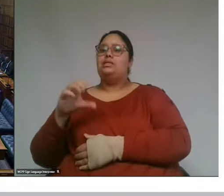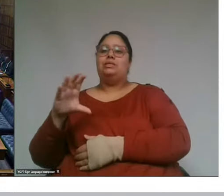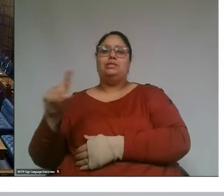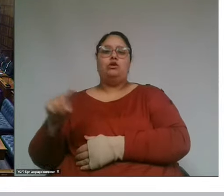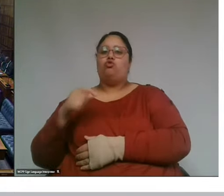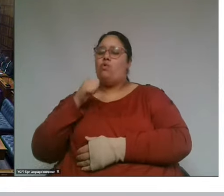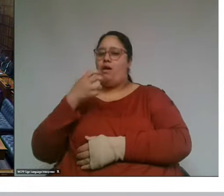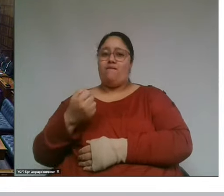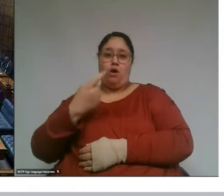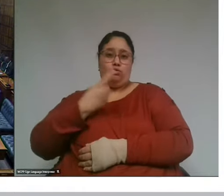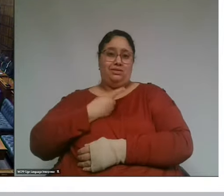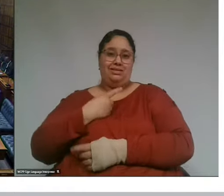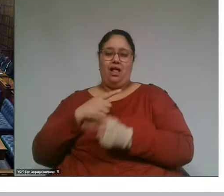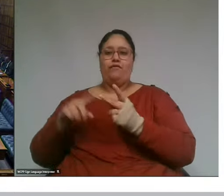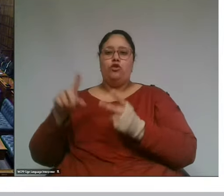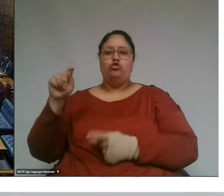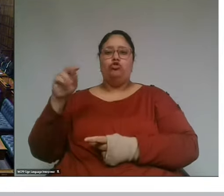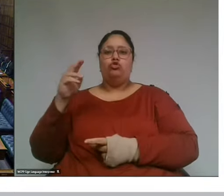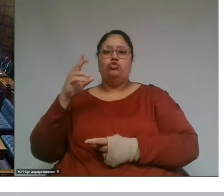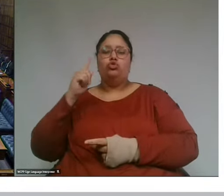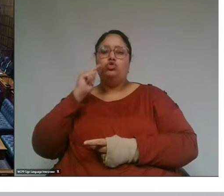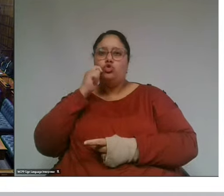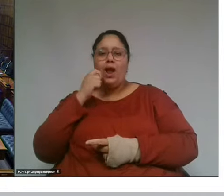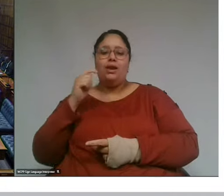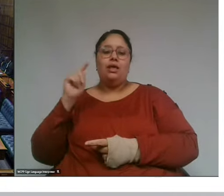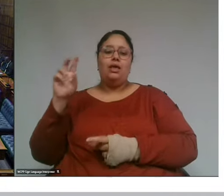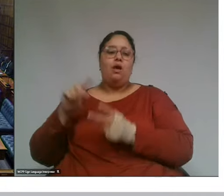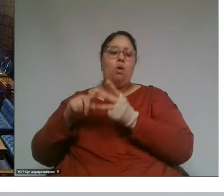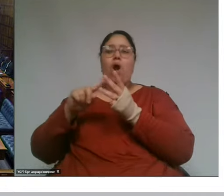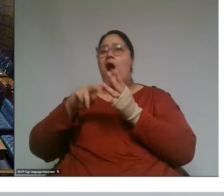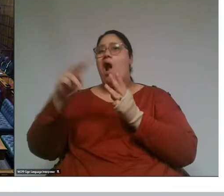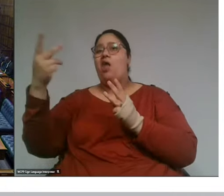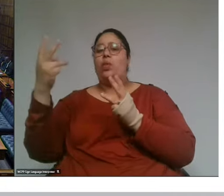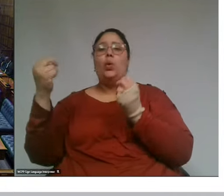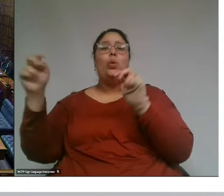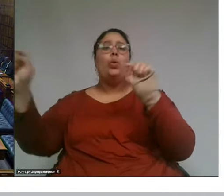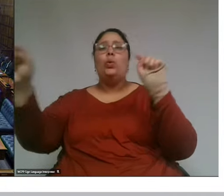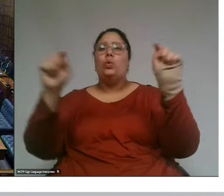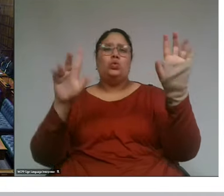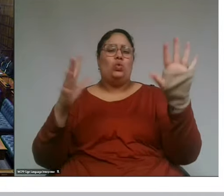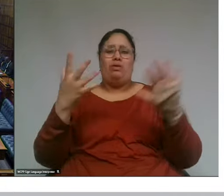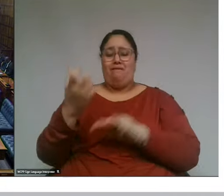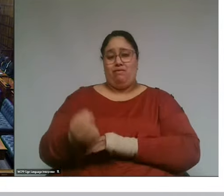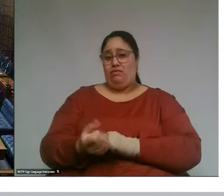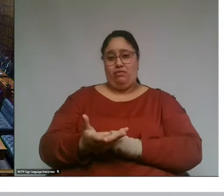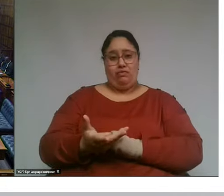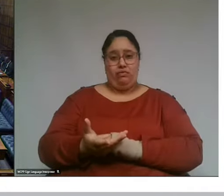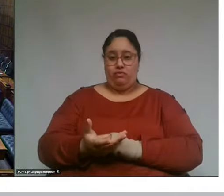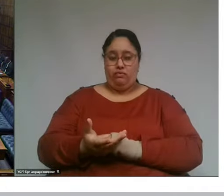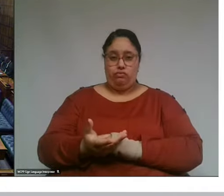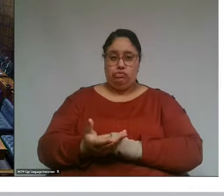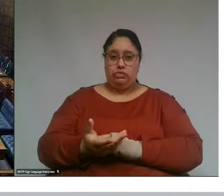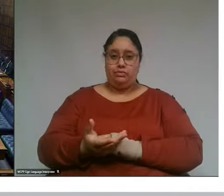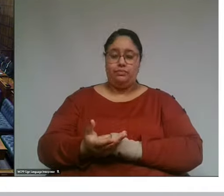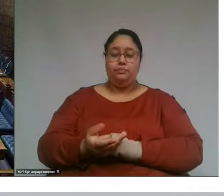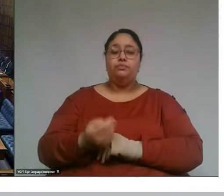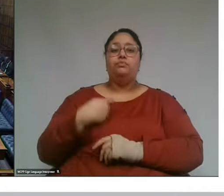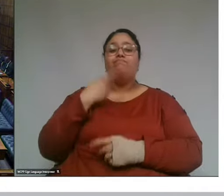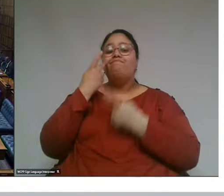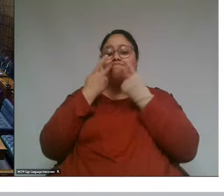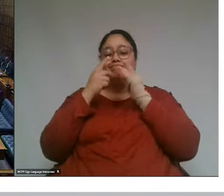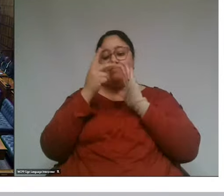ourselves 20 um or any of the other new ones have had them promulgated we've looked at the